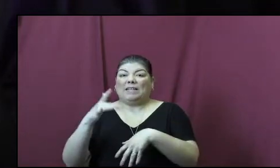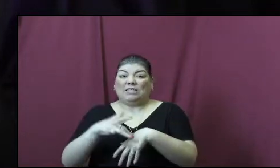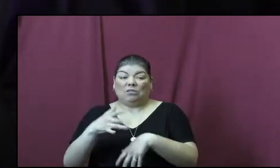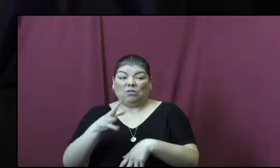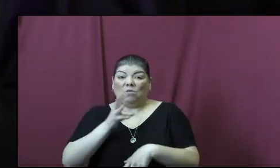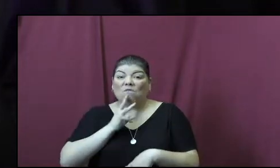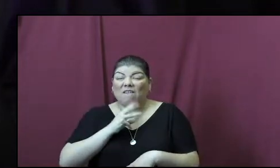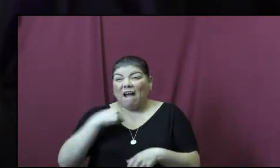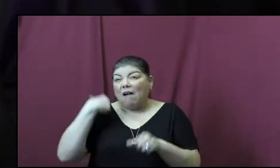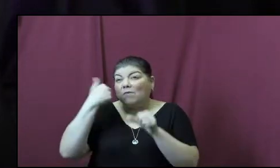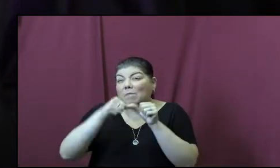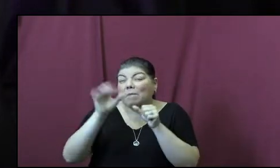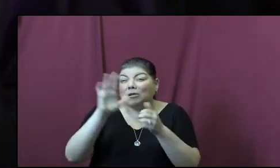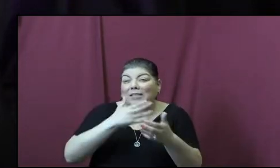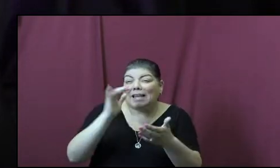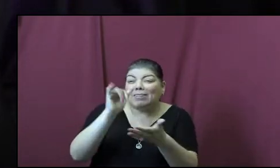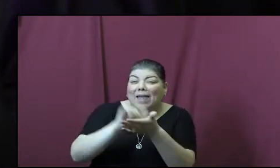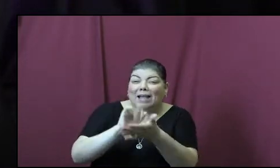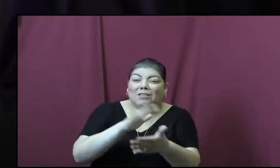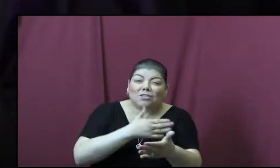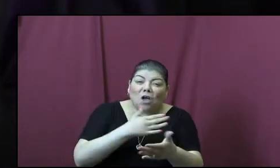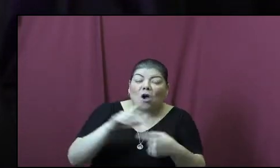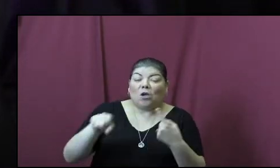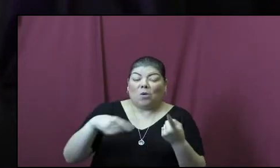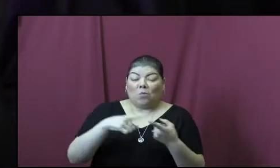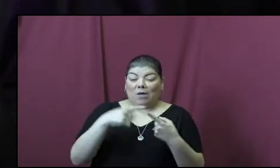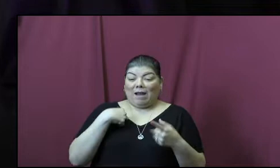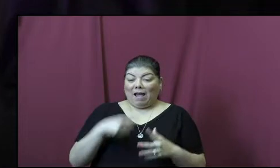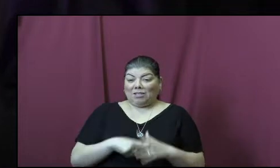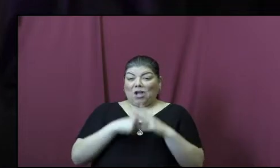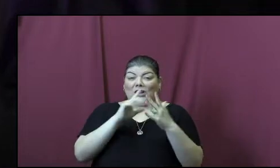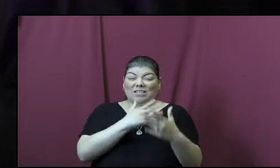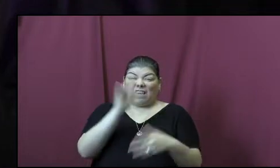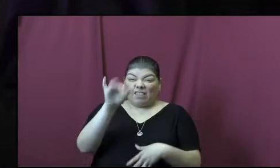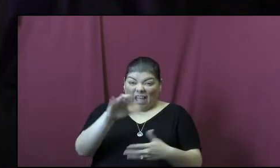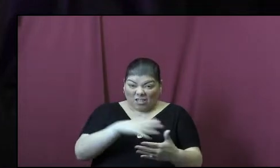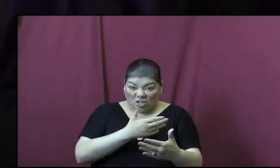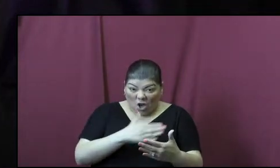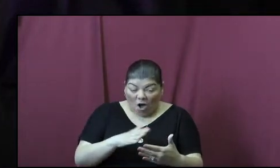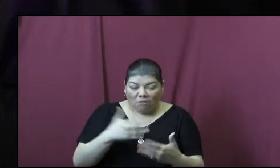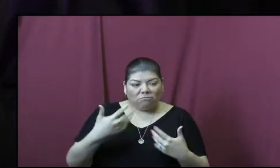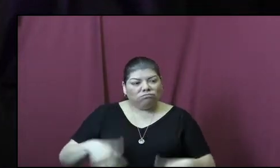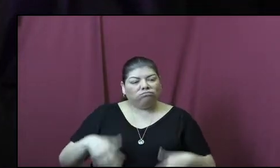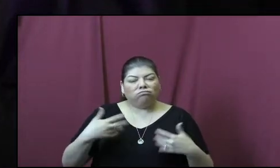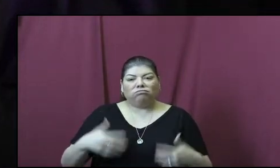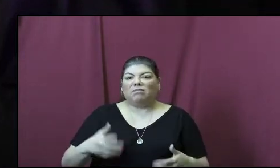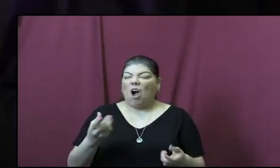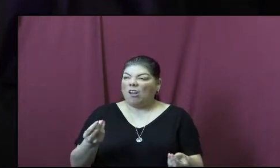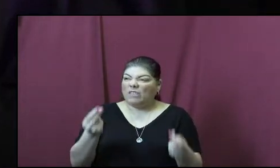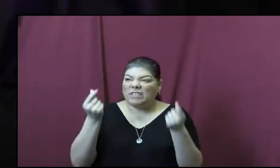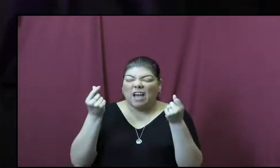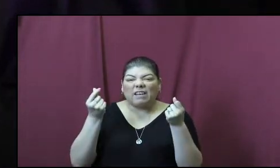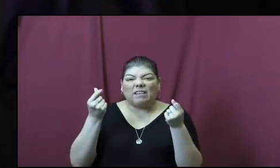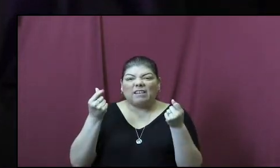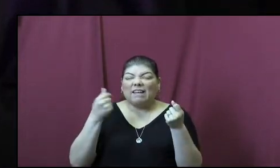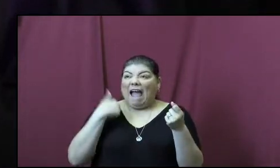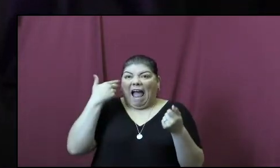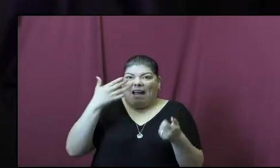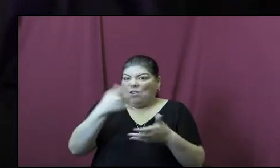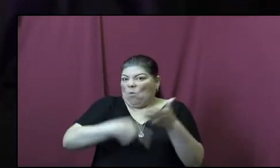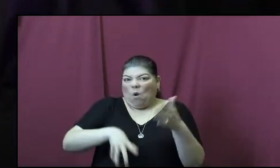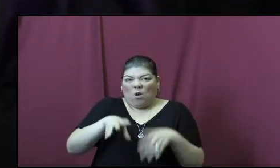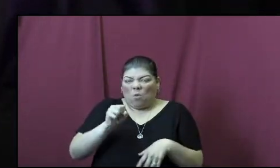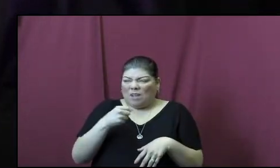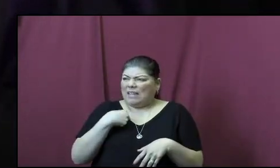I remember singing that song. And when I started singing that song, all of a sudden, I didn't know